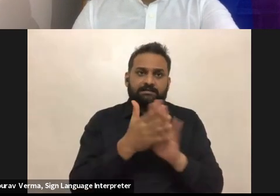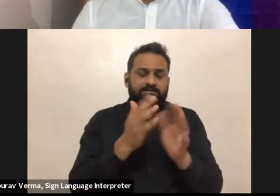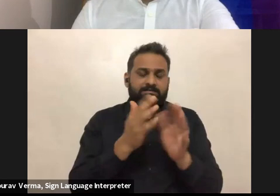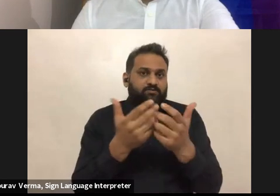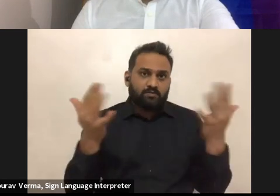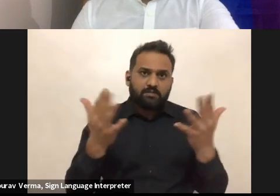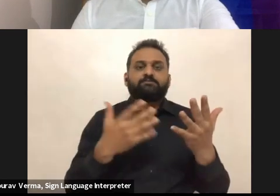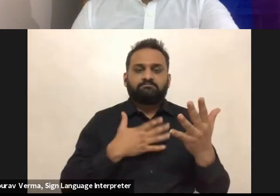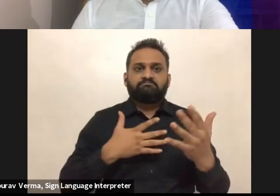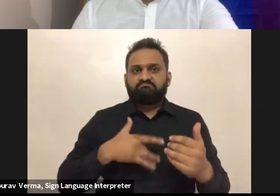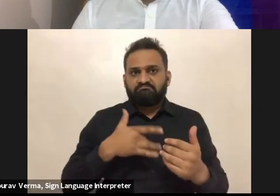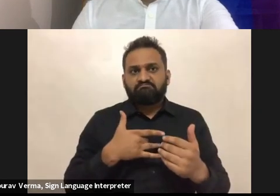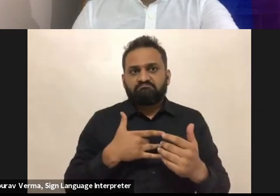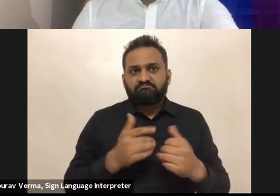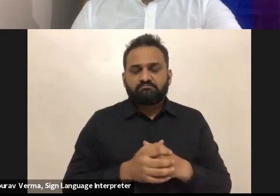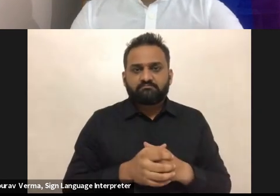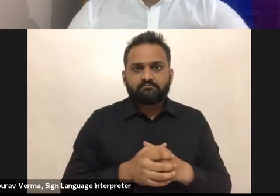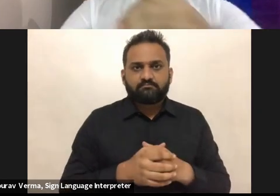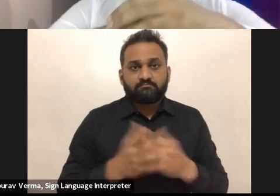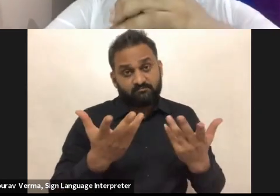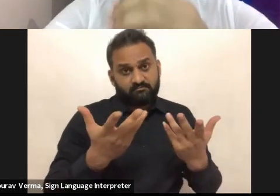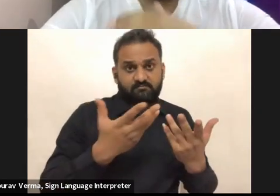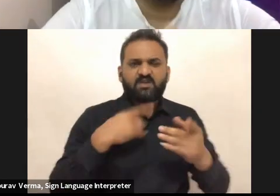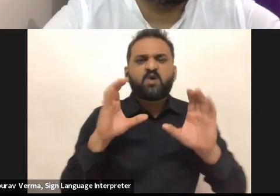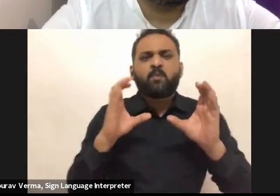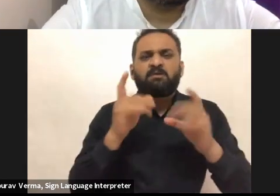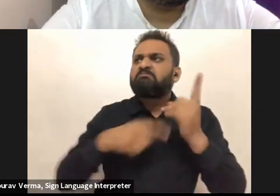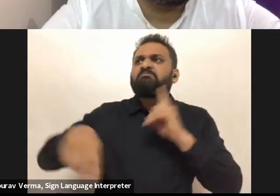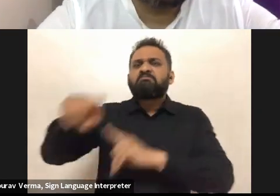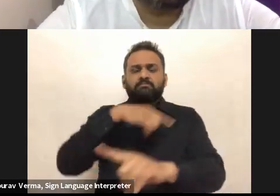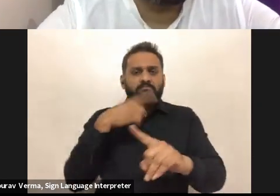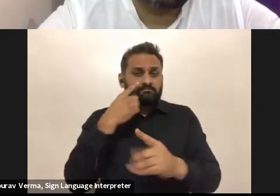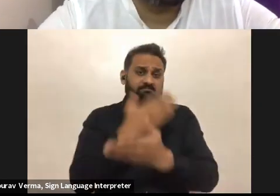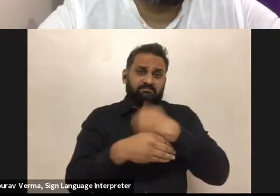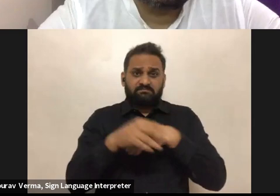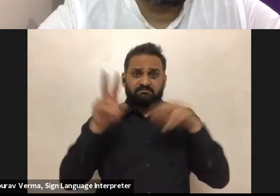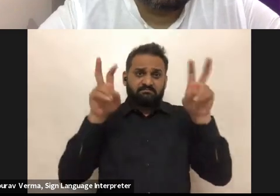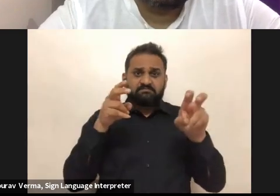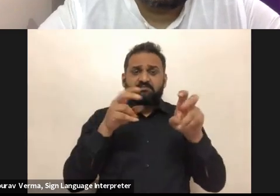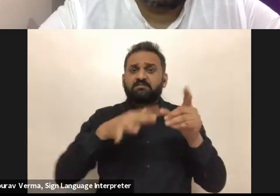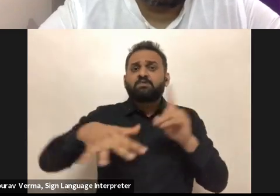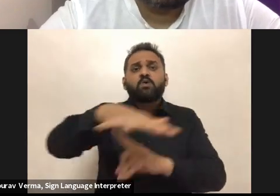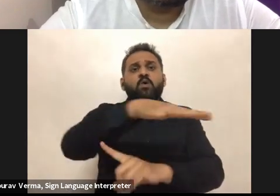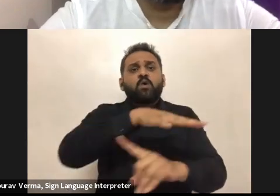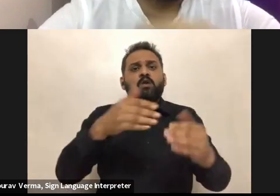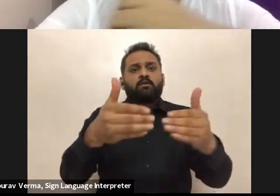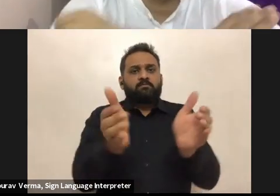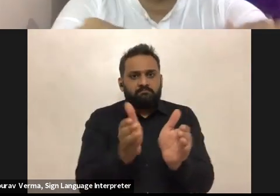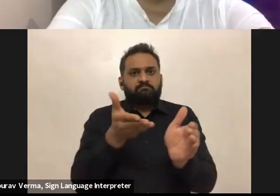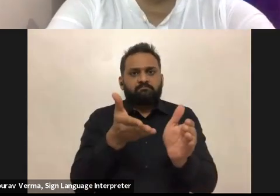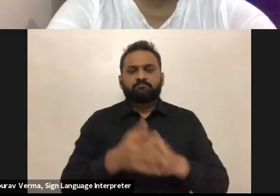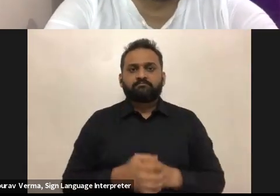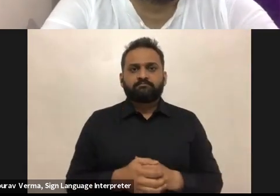are like common in the queer and disability community. And in terms of like